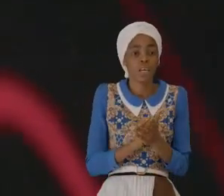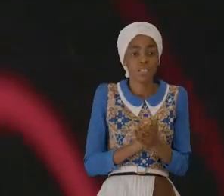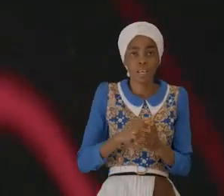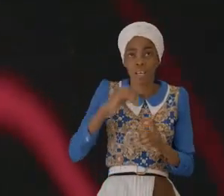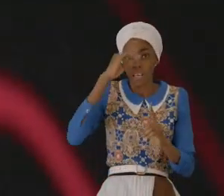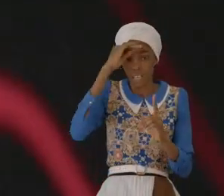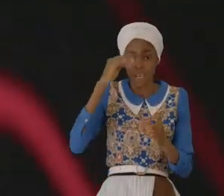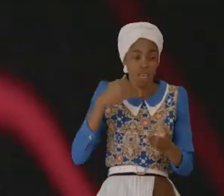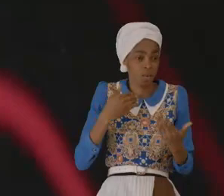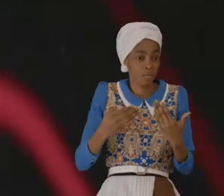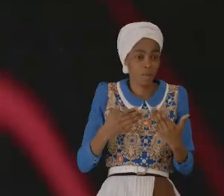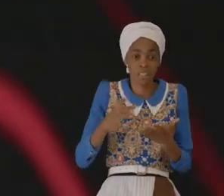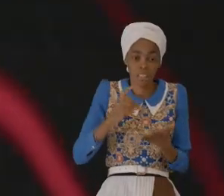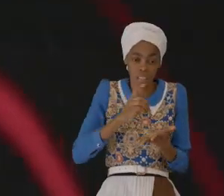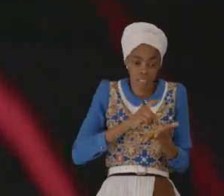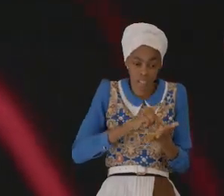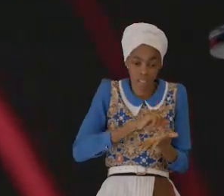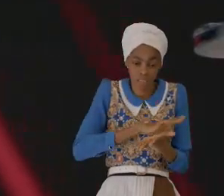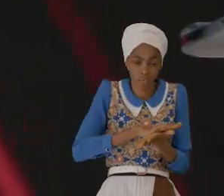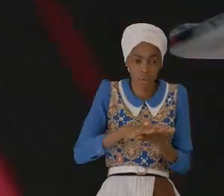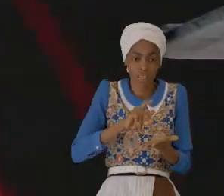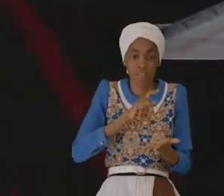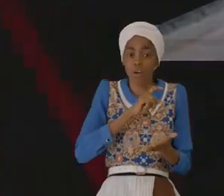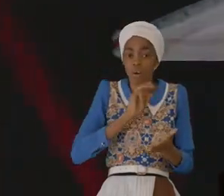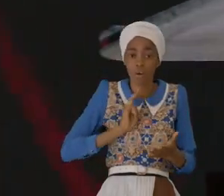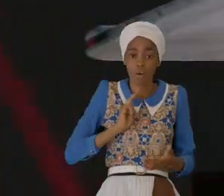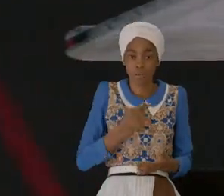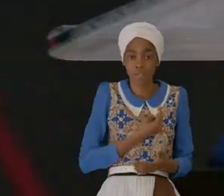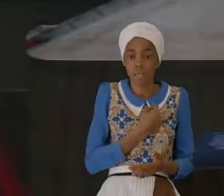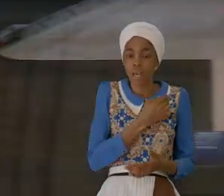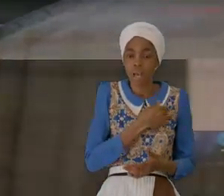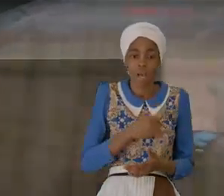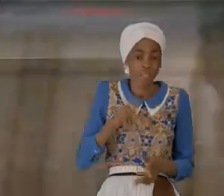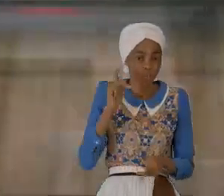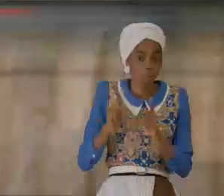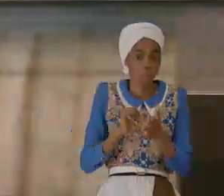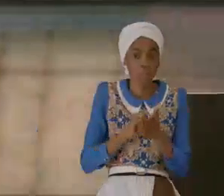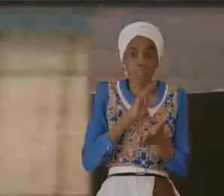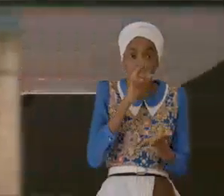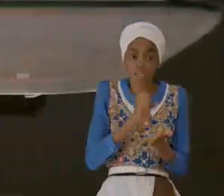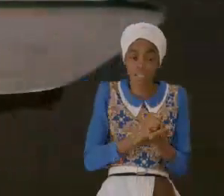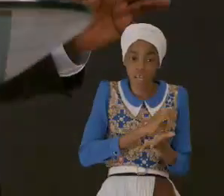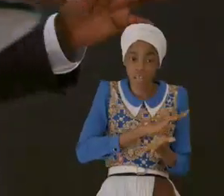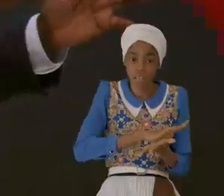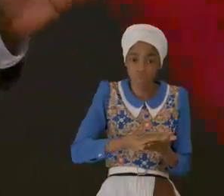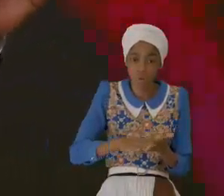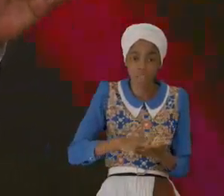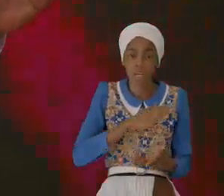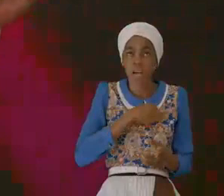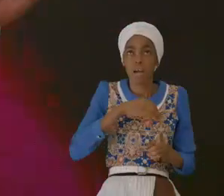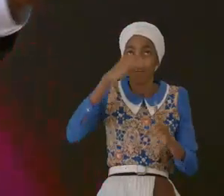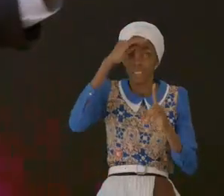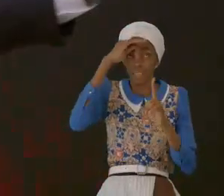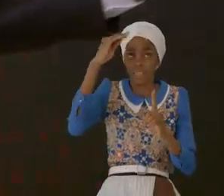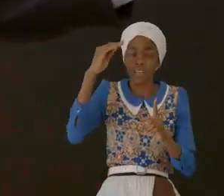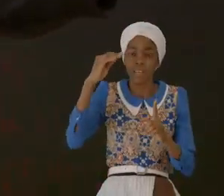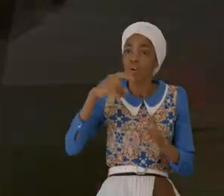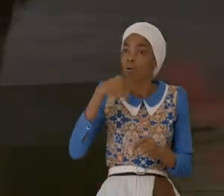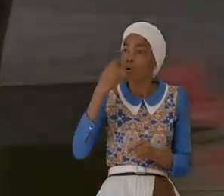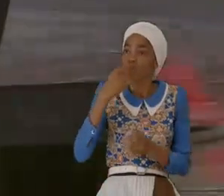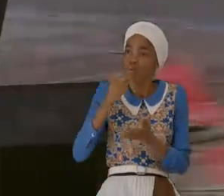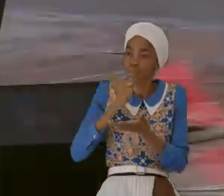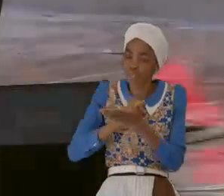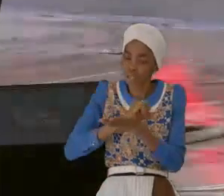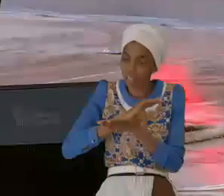sanctify, purify us, and they who are sanctified, and he who sanctifieth,